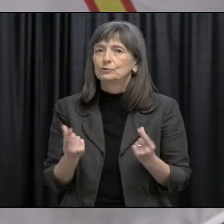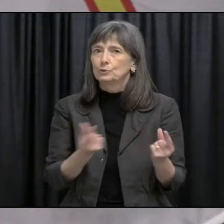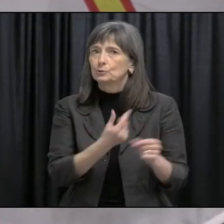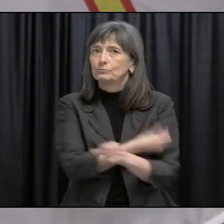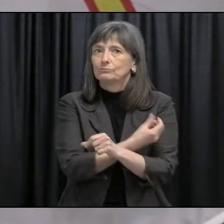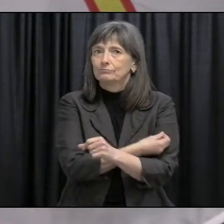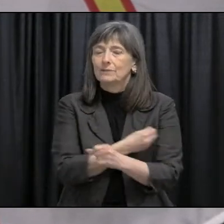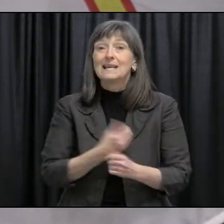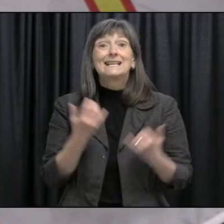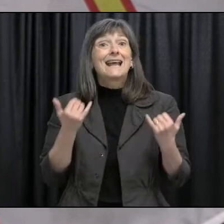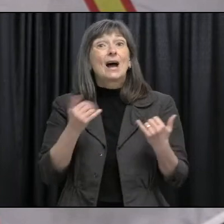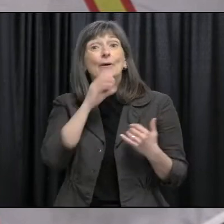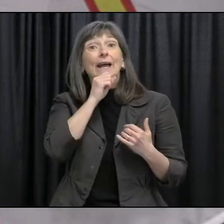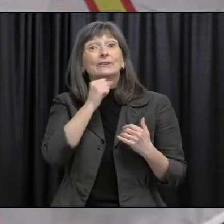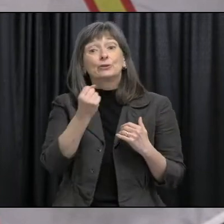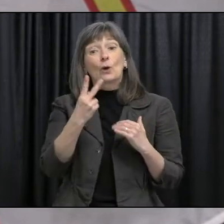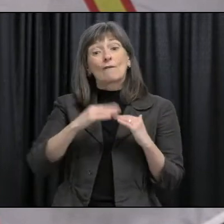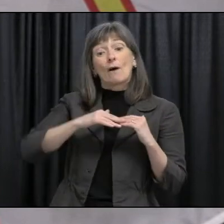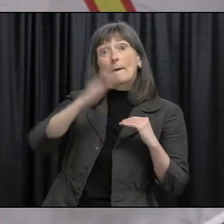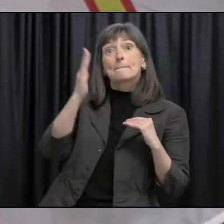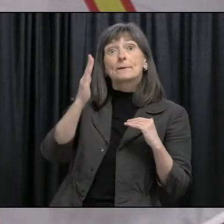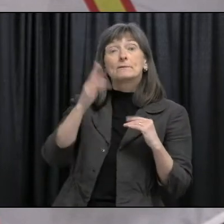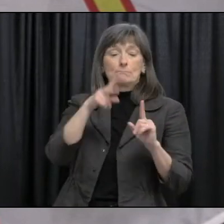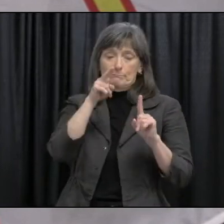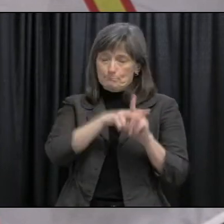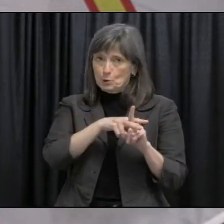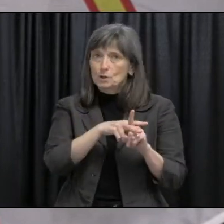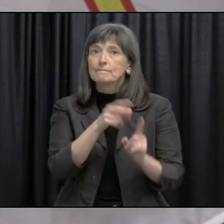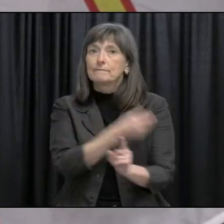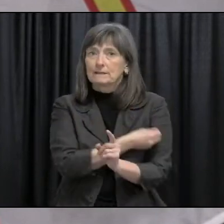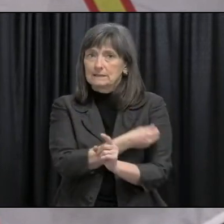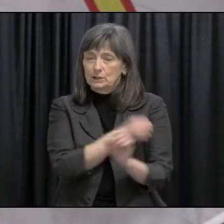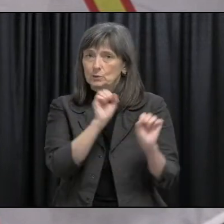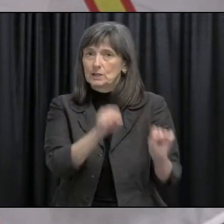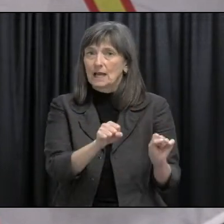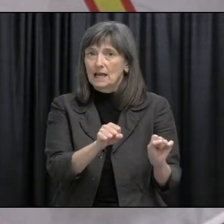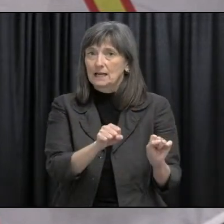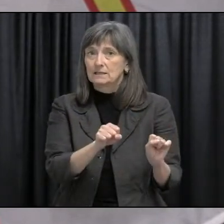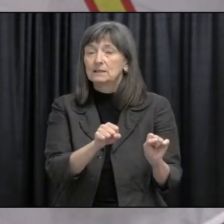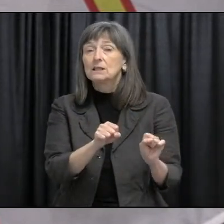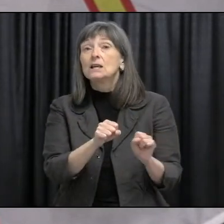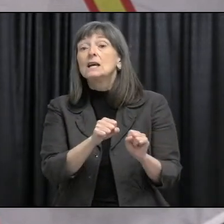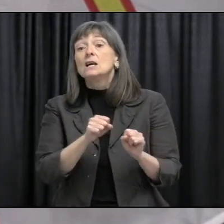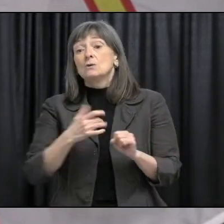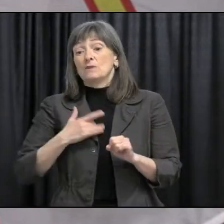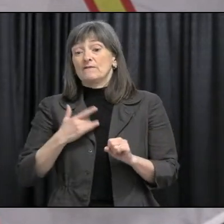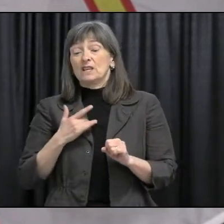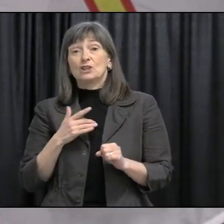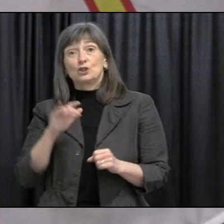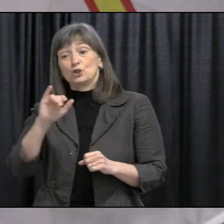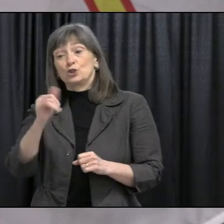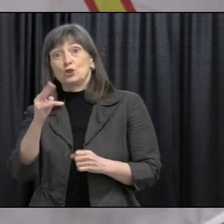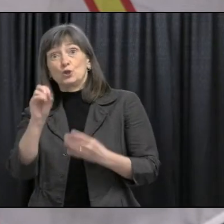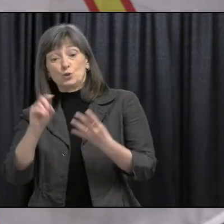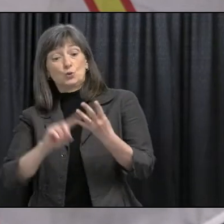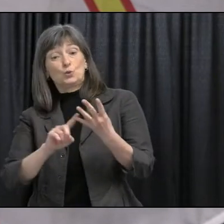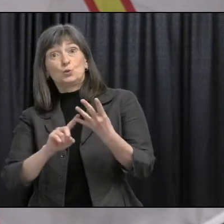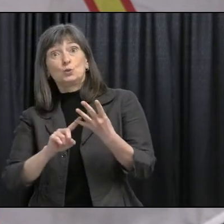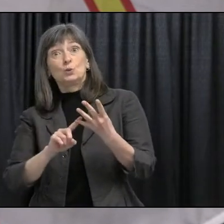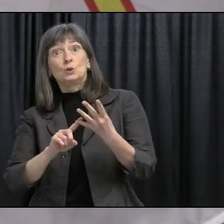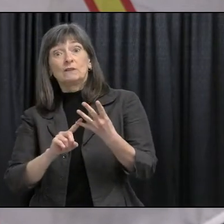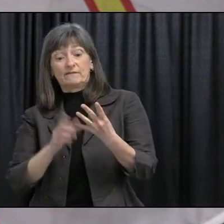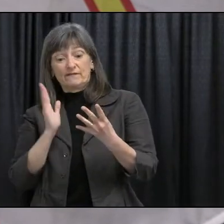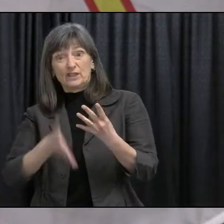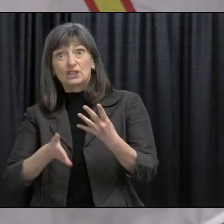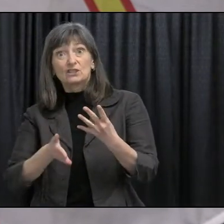now book their vaccine, or that should be 12 or over, can book their vaccine. By the end of June, every eligible person in our province will have had the